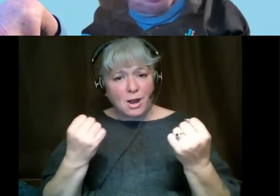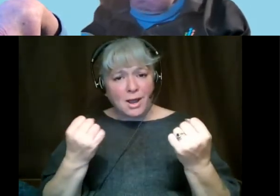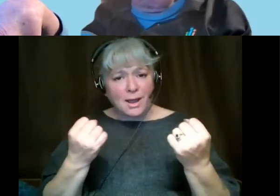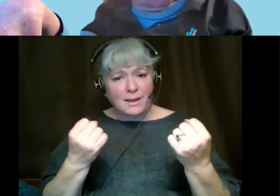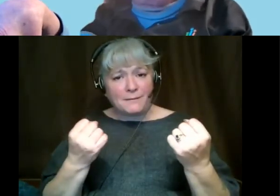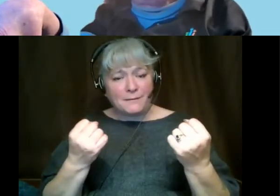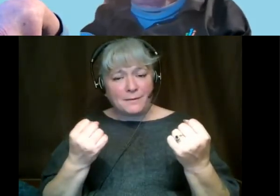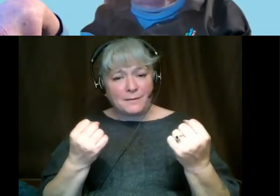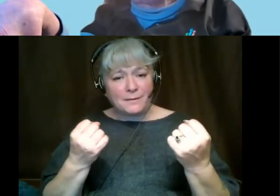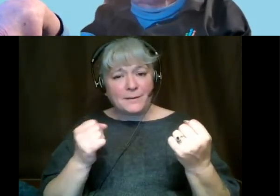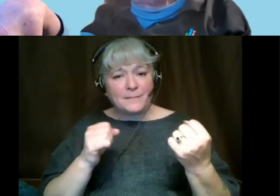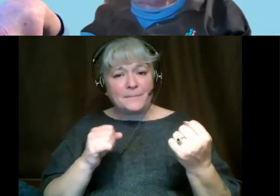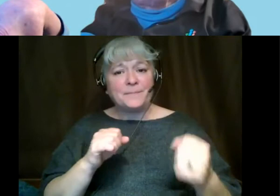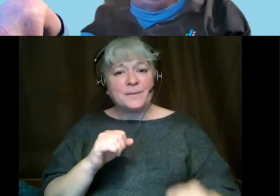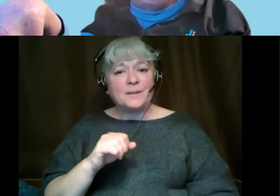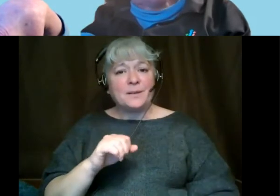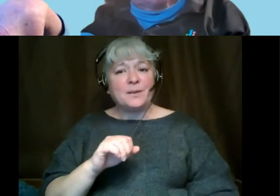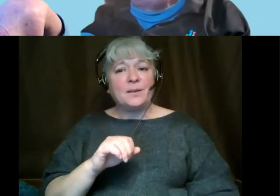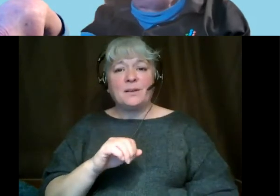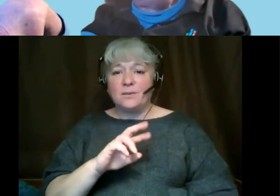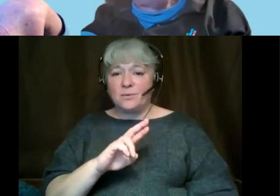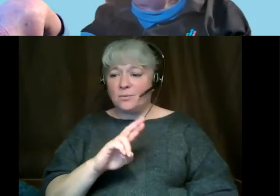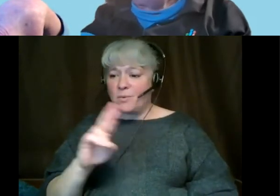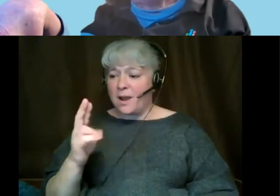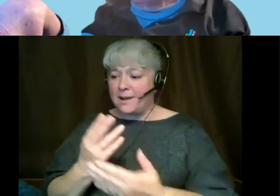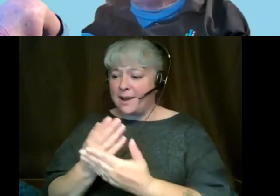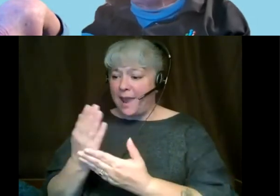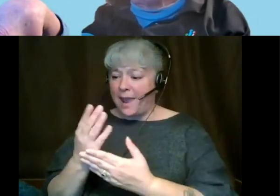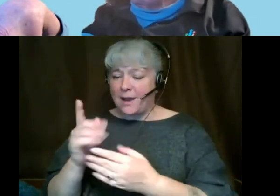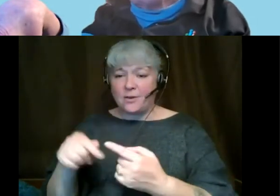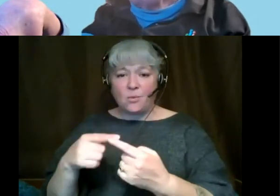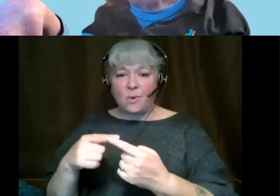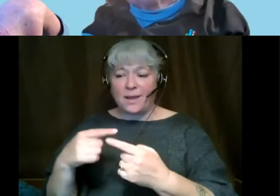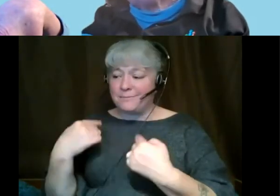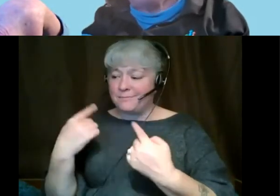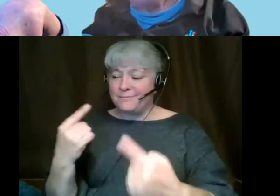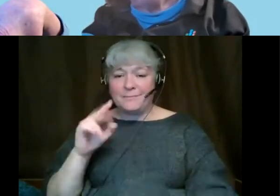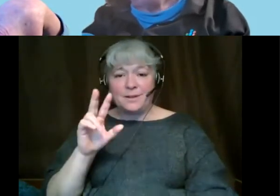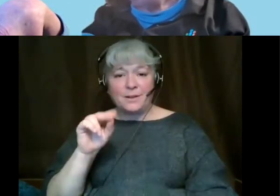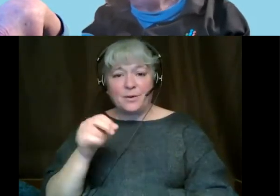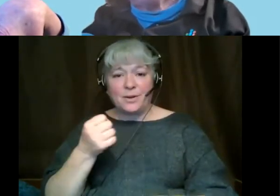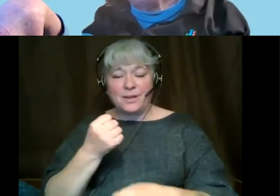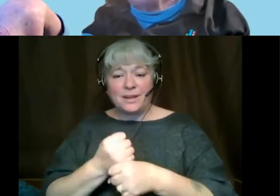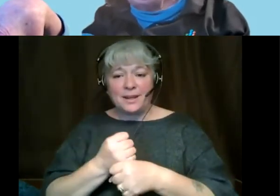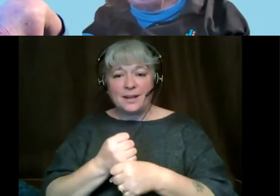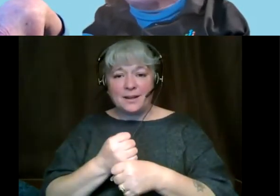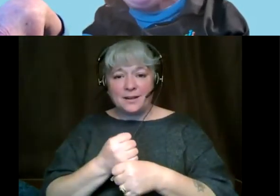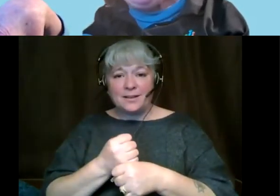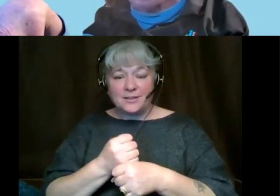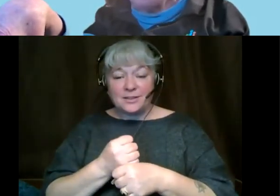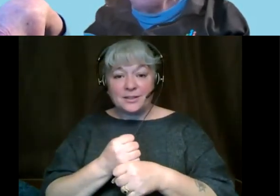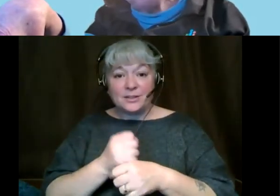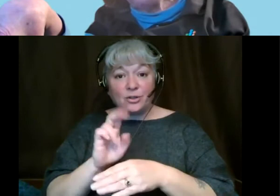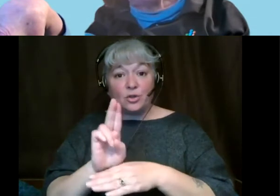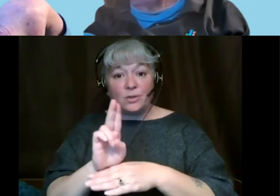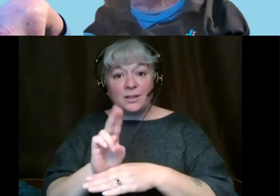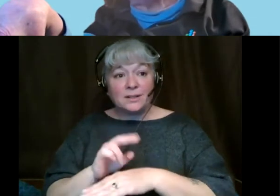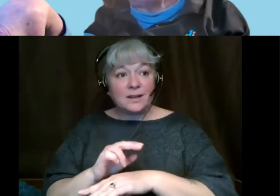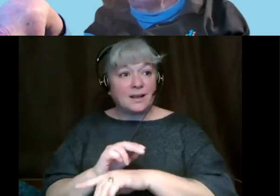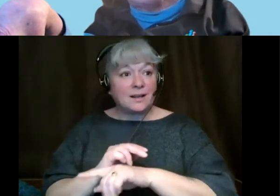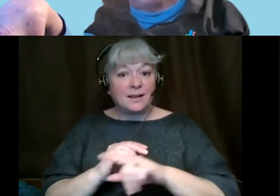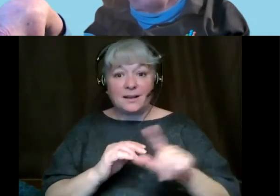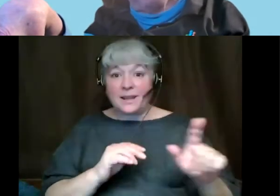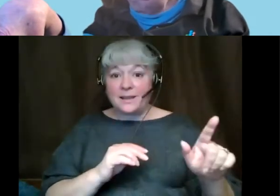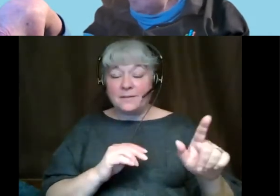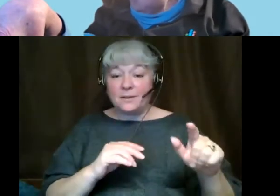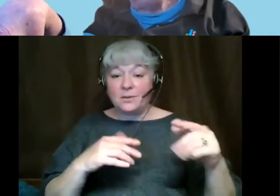hand when she was driving for 30 years with the left hand, that's